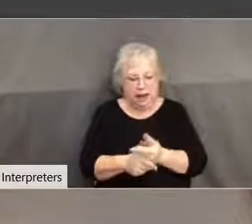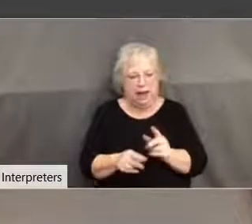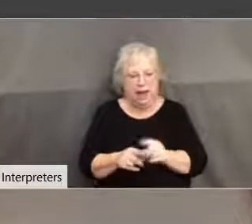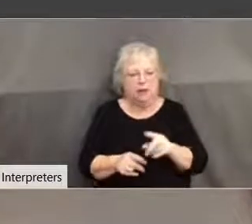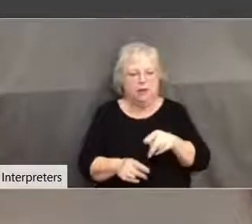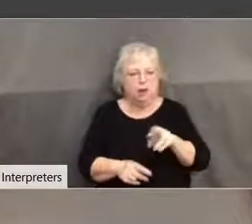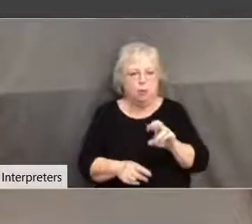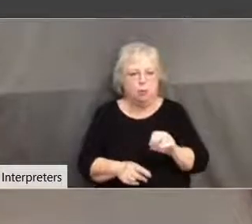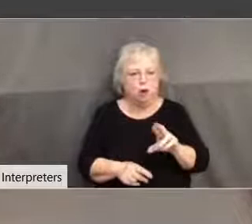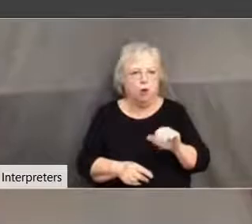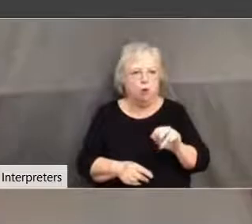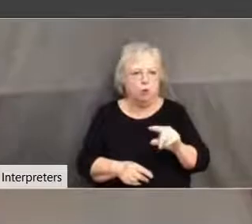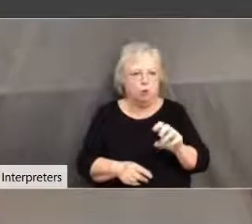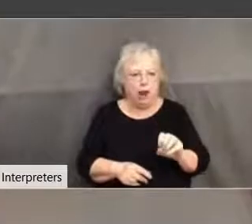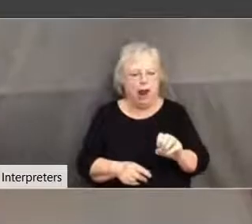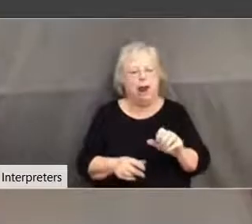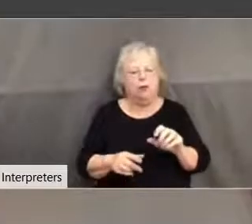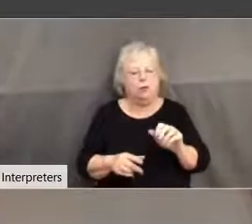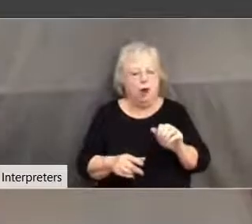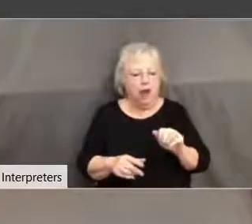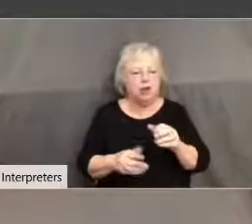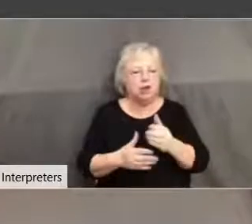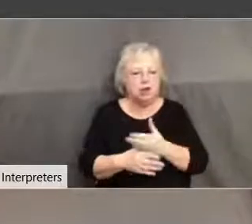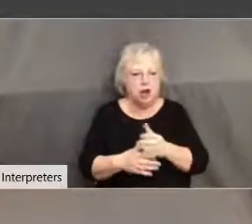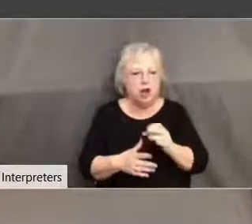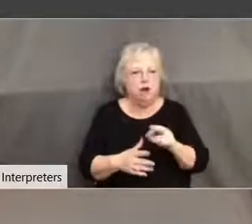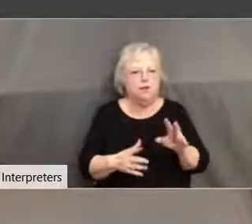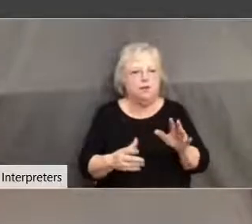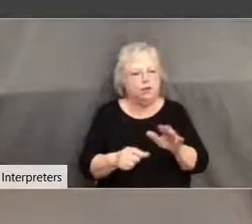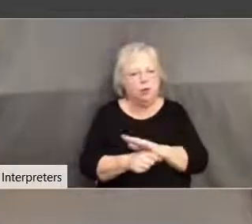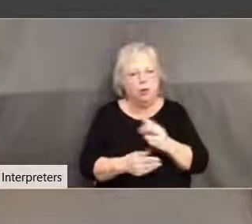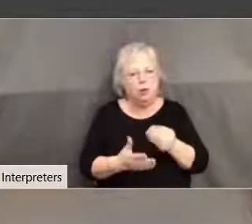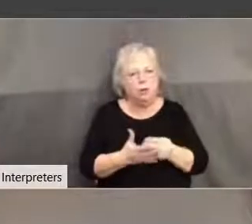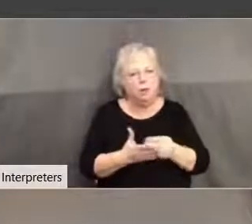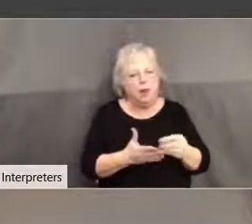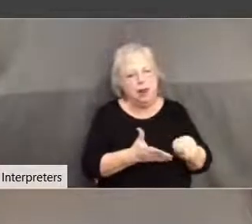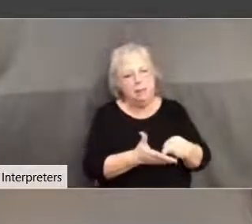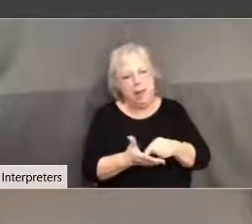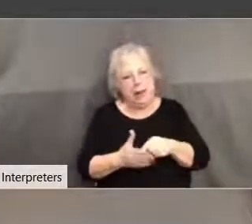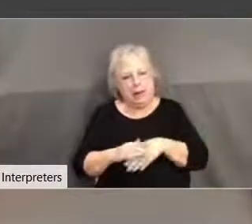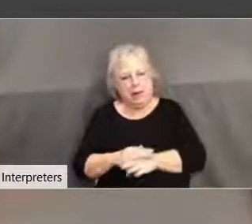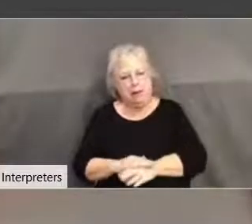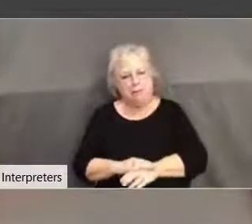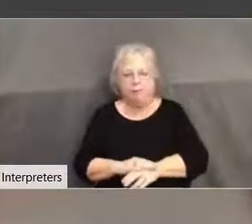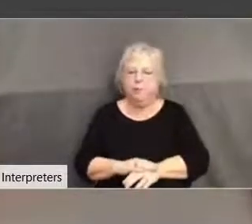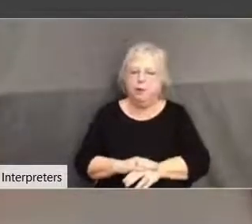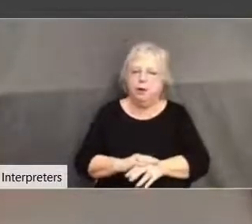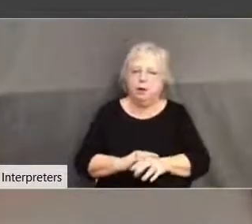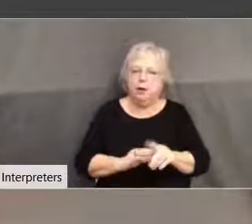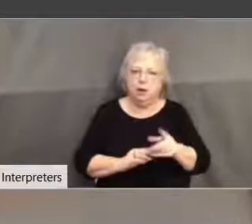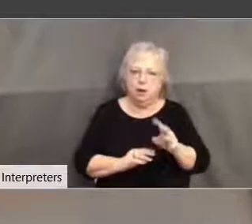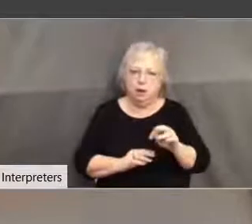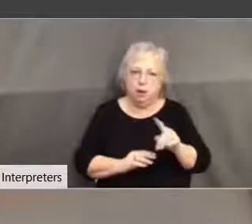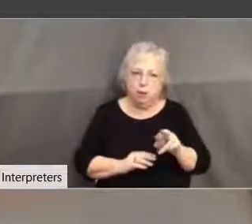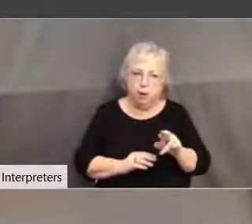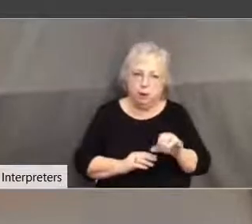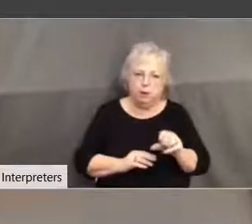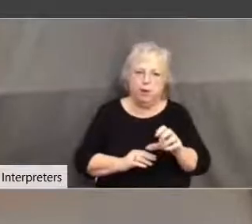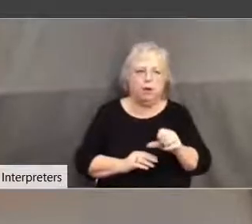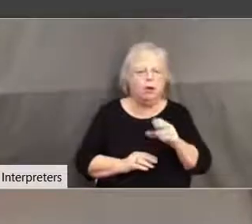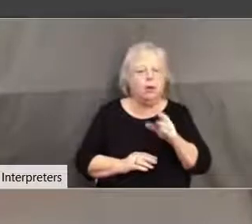total premium paid in. So by them giving us a pass in